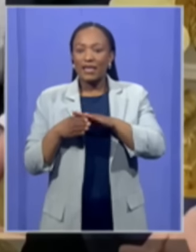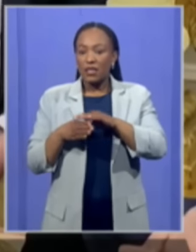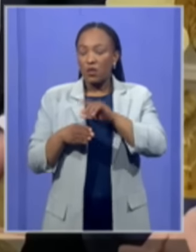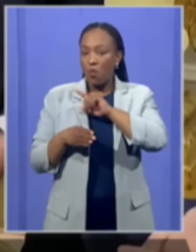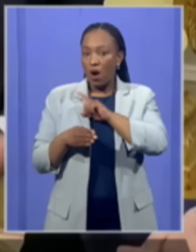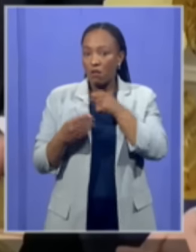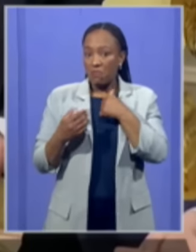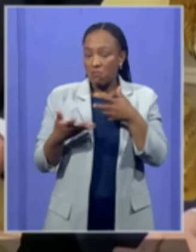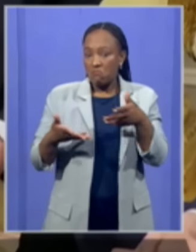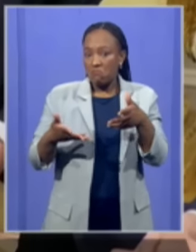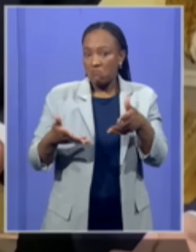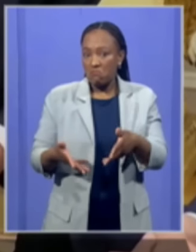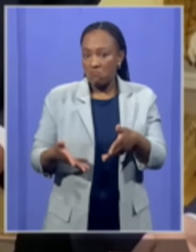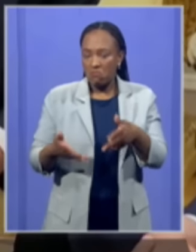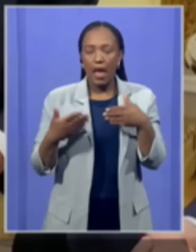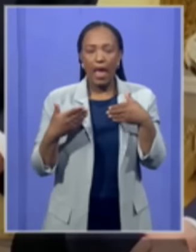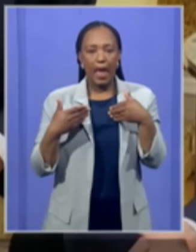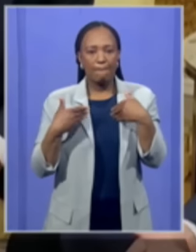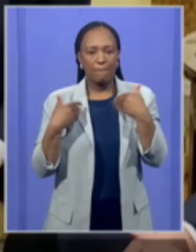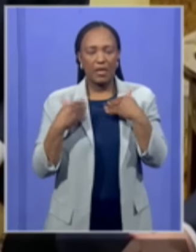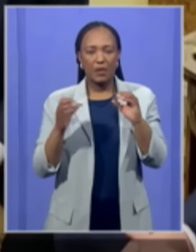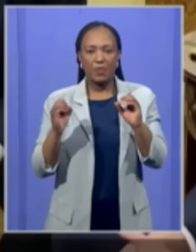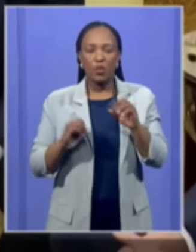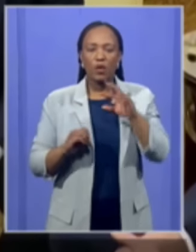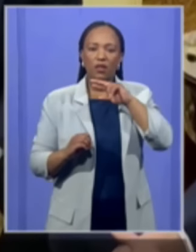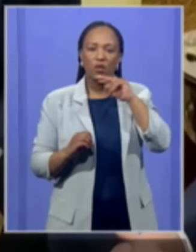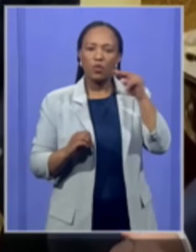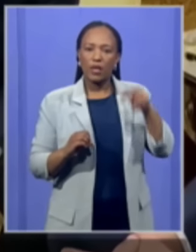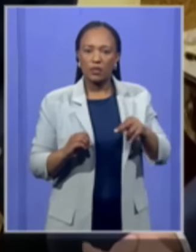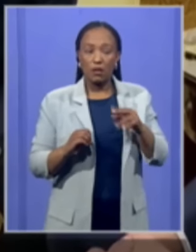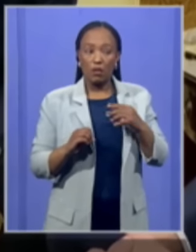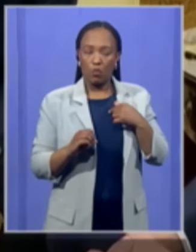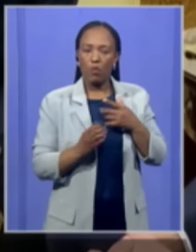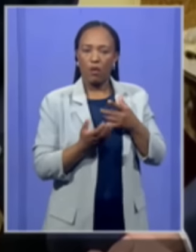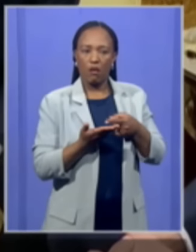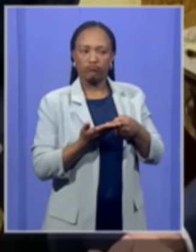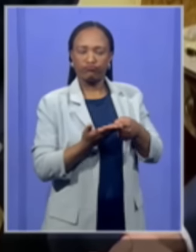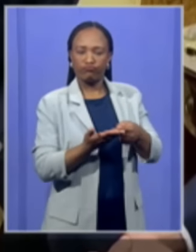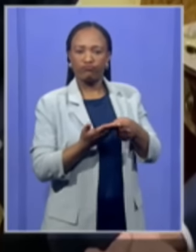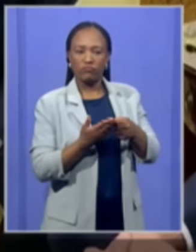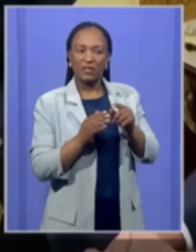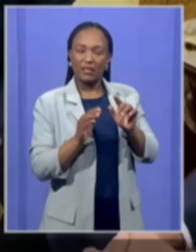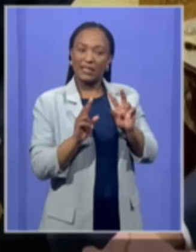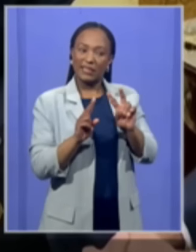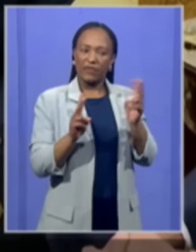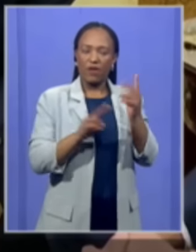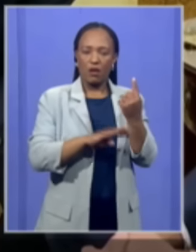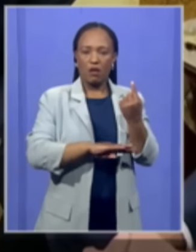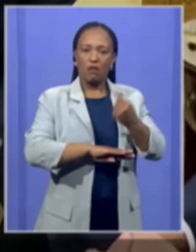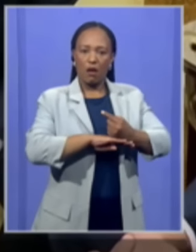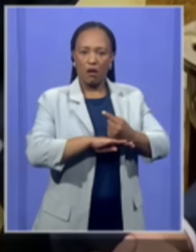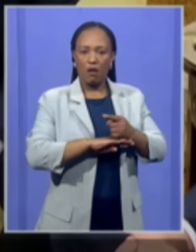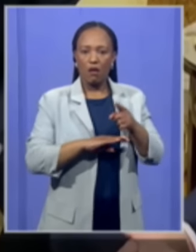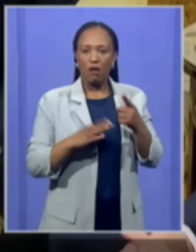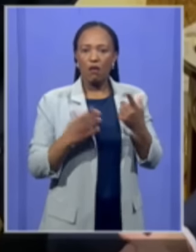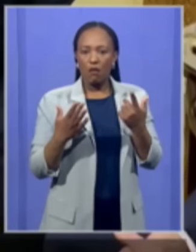Russia. But we'll discuss that maybe a different day. But we're very, very unhappy with them, and we're going to